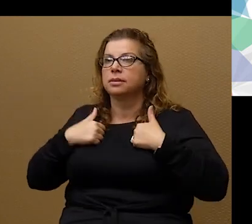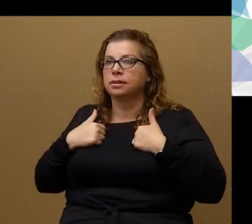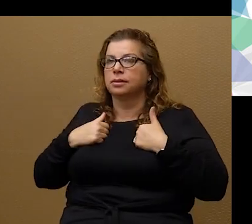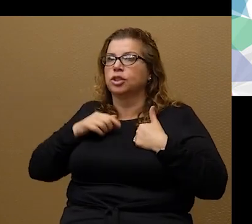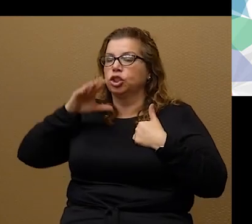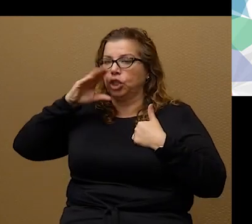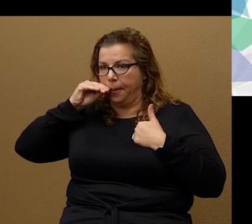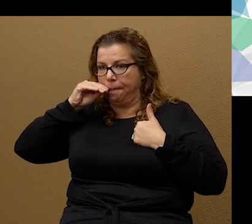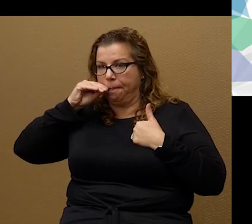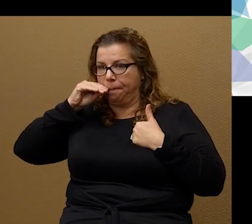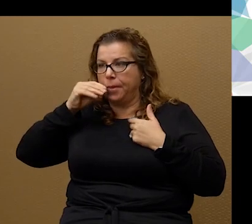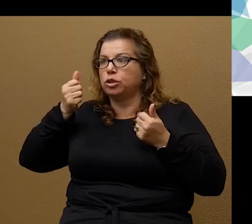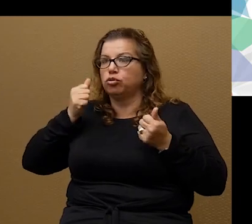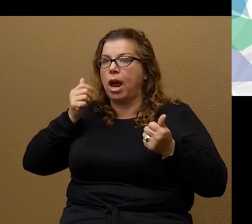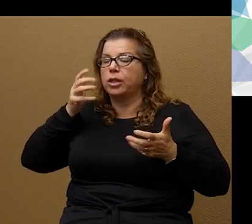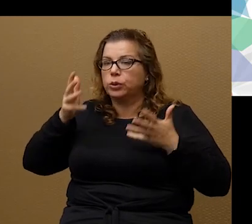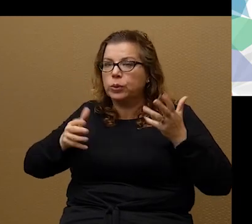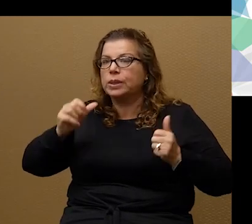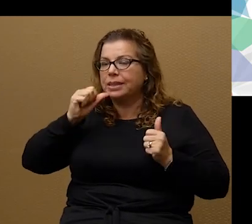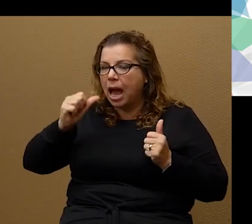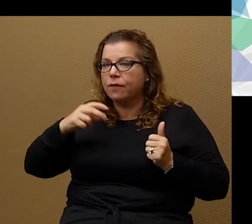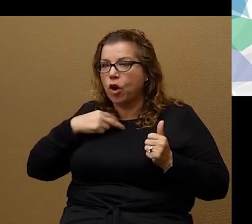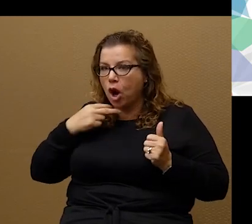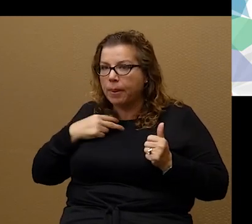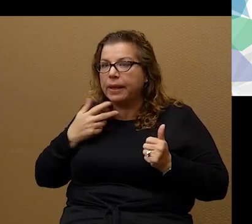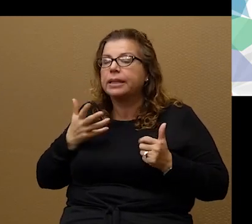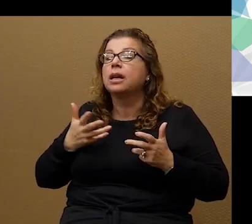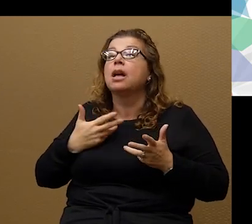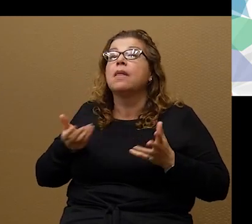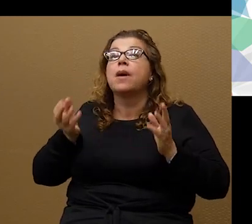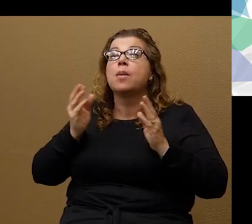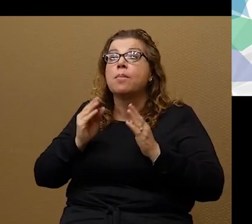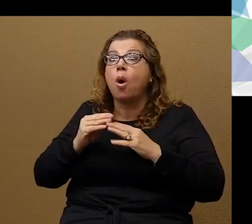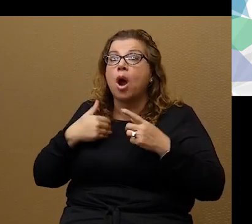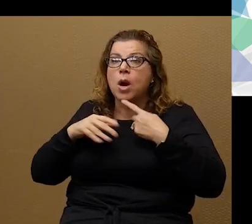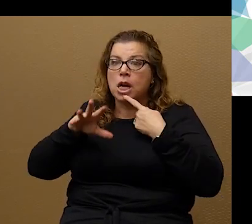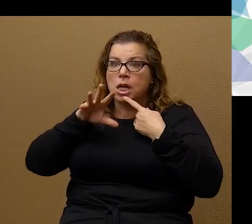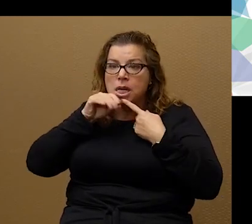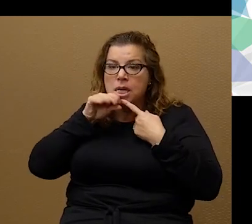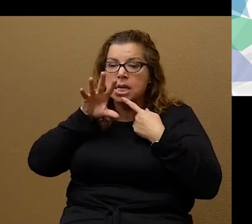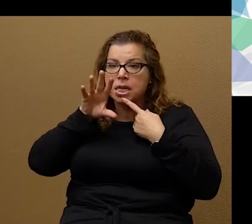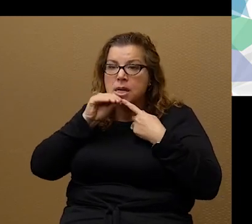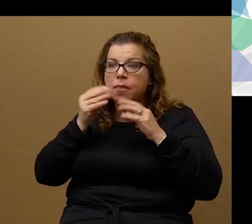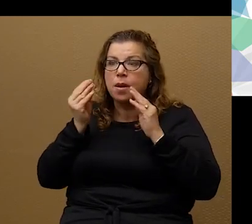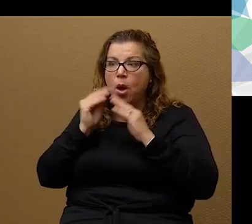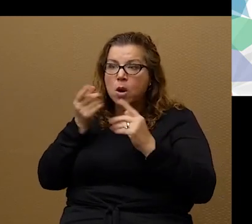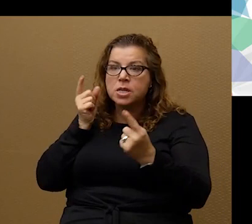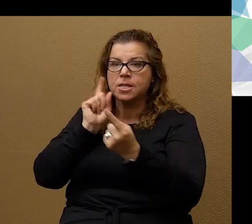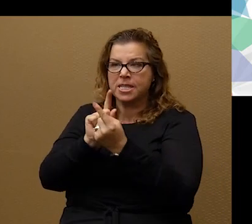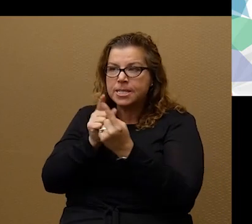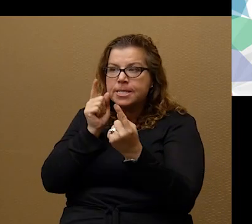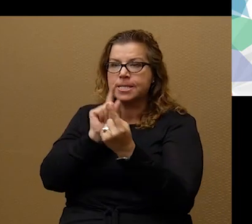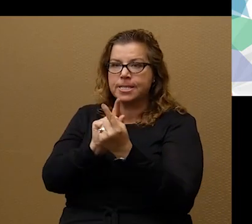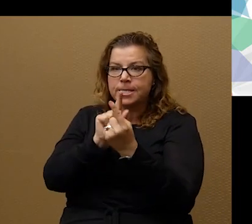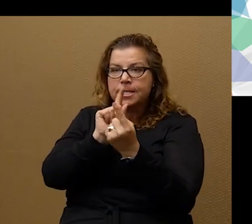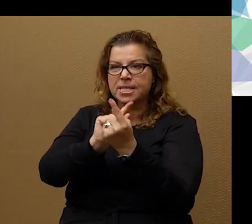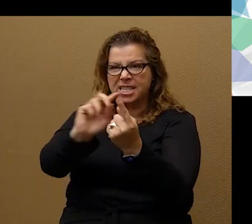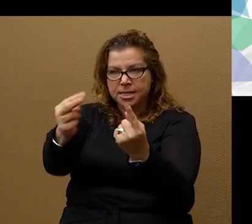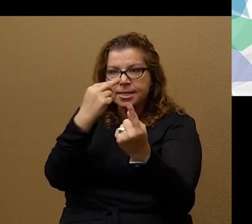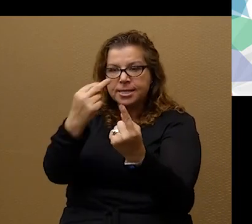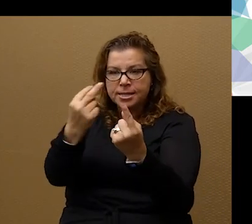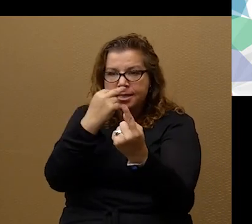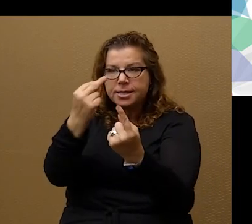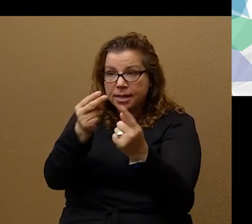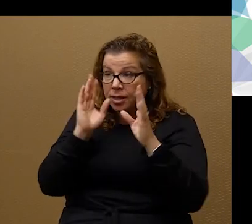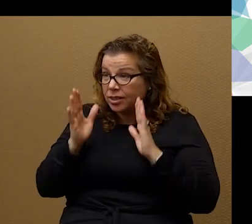to do things non-verbally. The more that we are talking and the more that we're getting in their face and trying to get their attention, do you